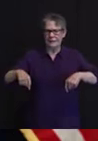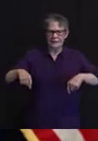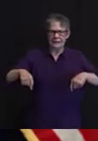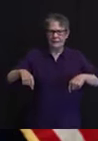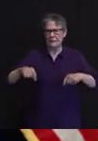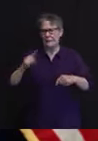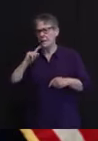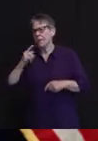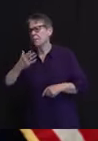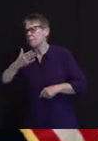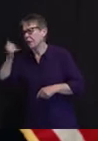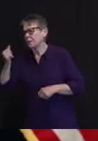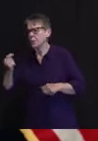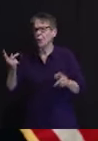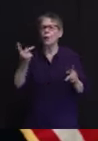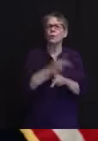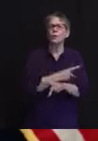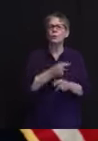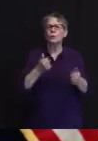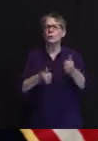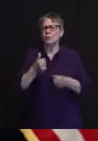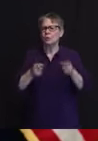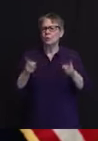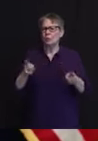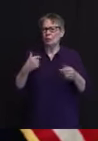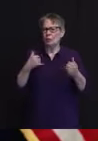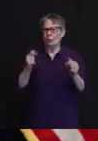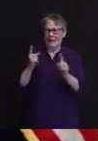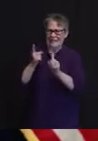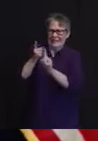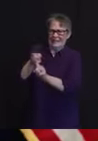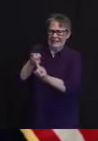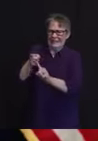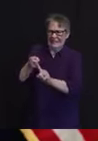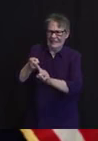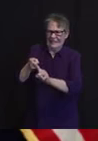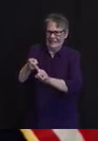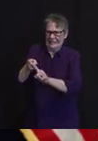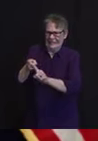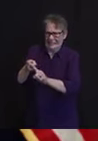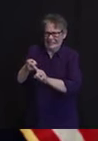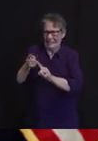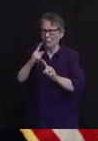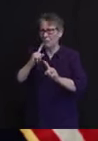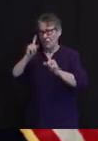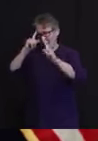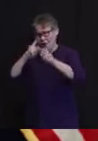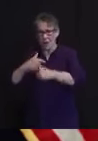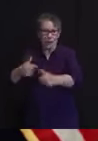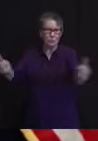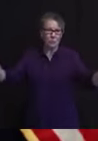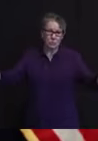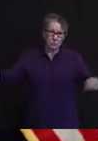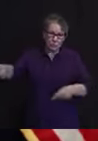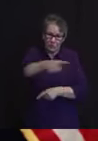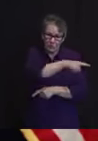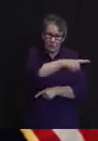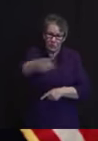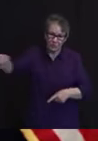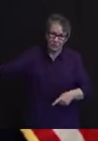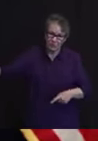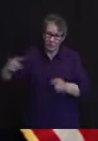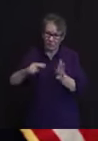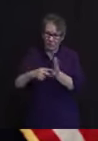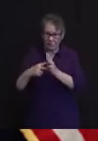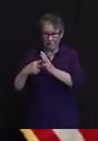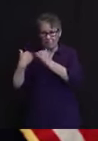is largely in our hands. In terms of where we come out on those two options. Obviously,